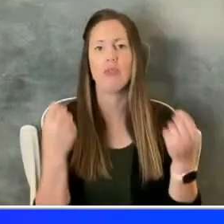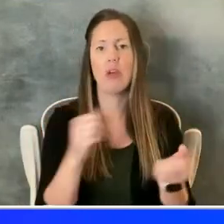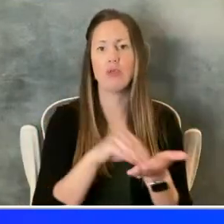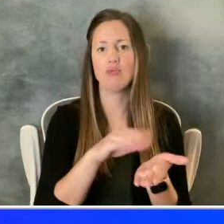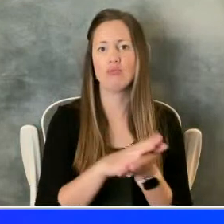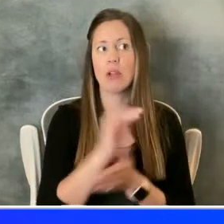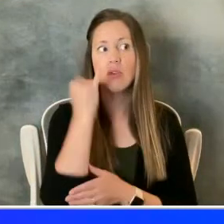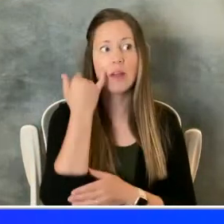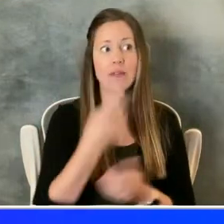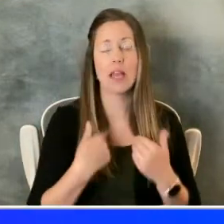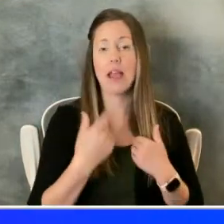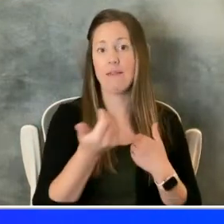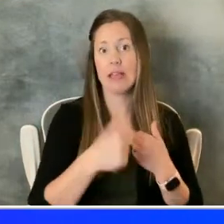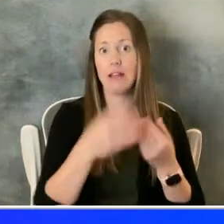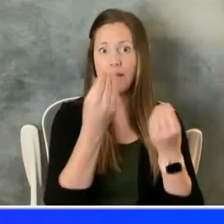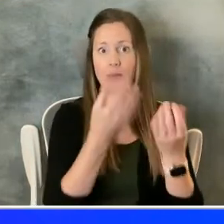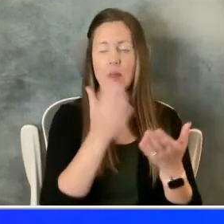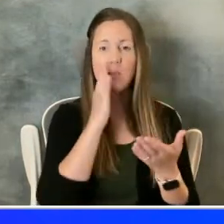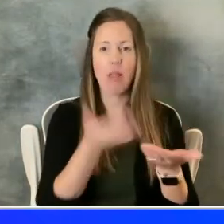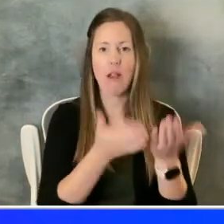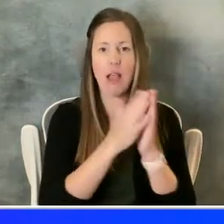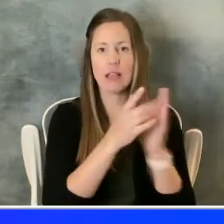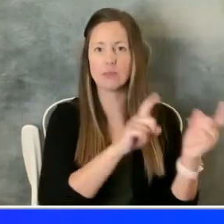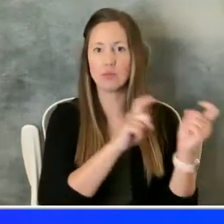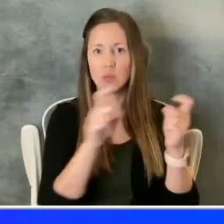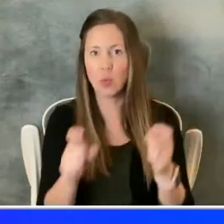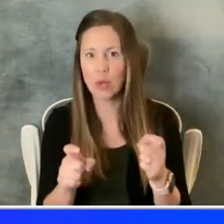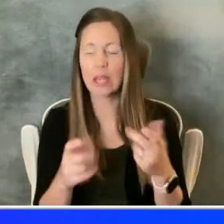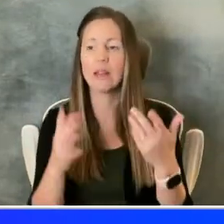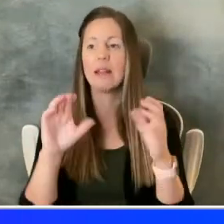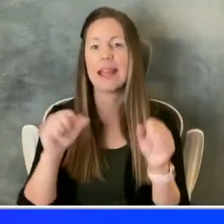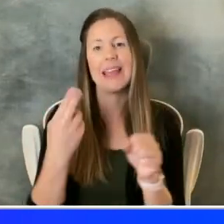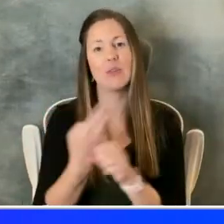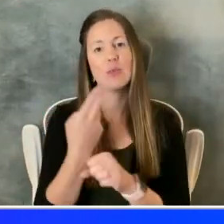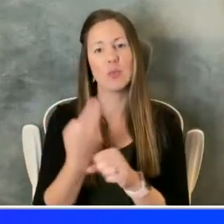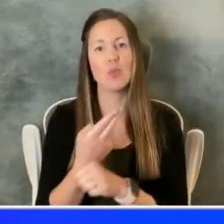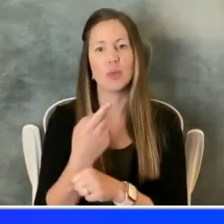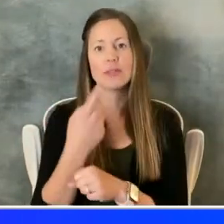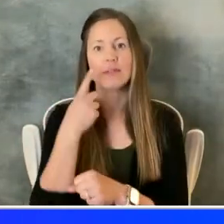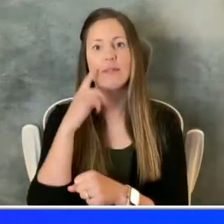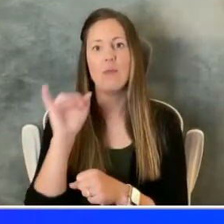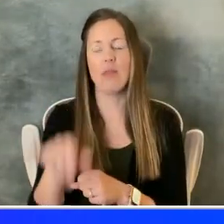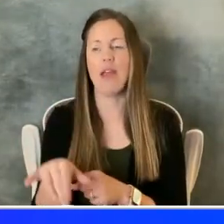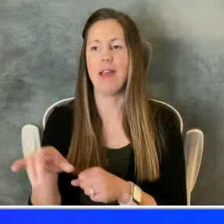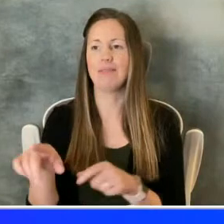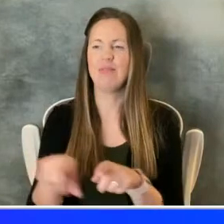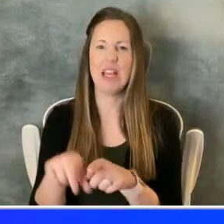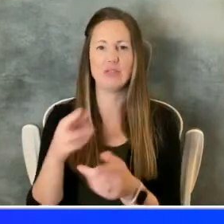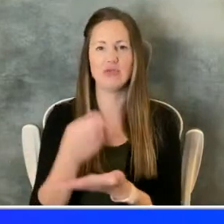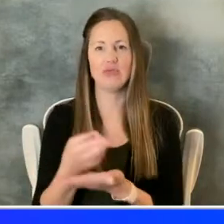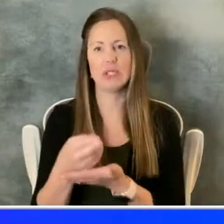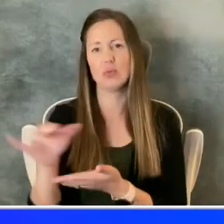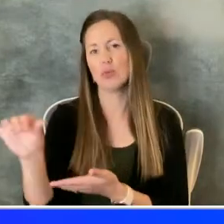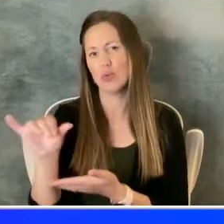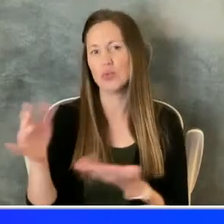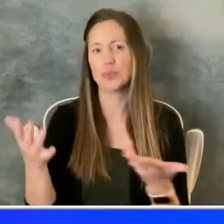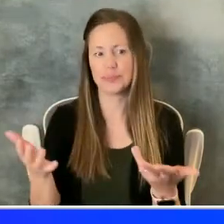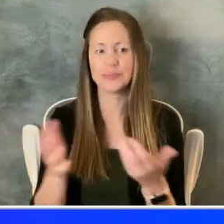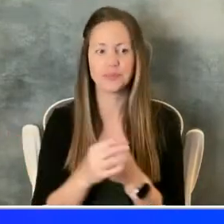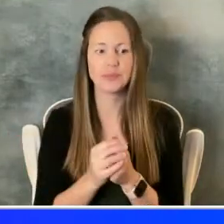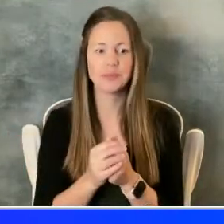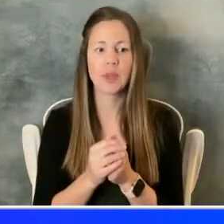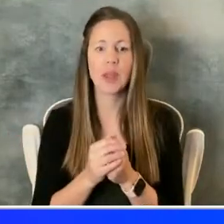research resource that can be analyzed along with other materials that they donate. And individuals will also have